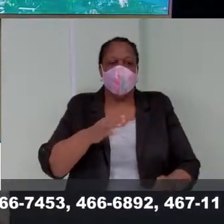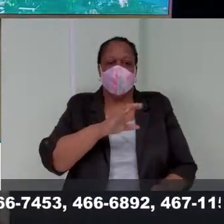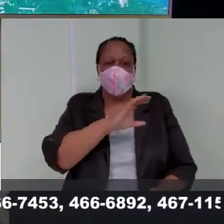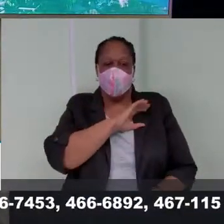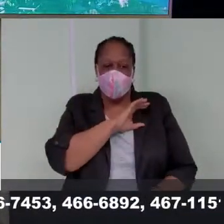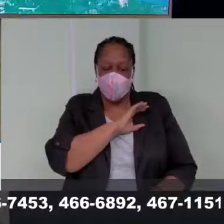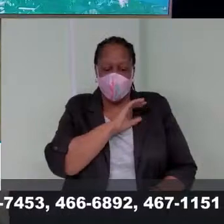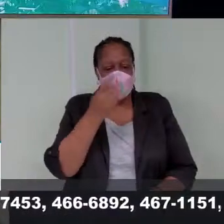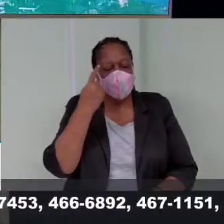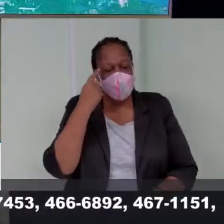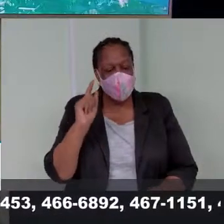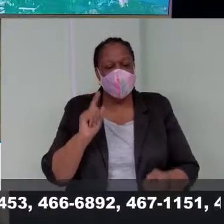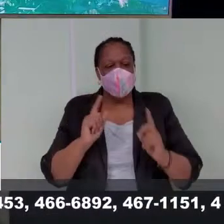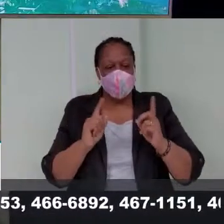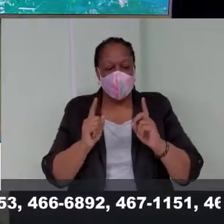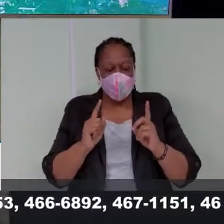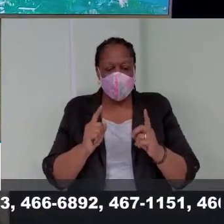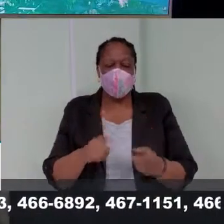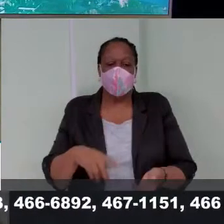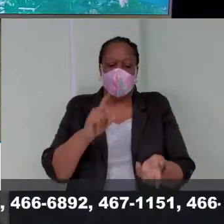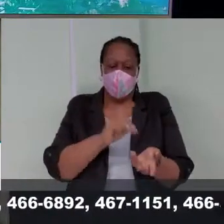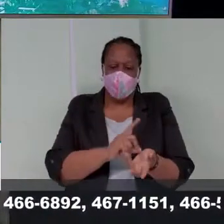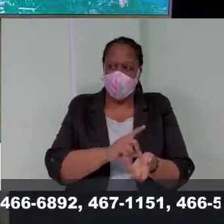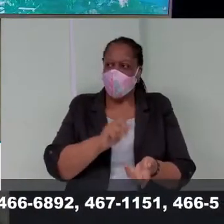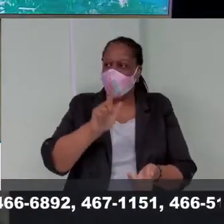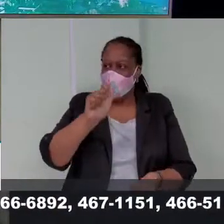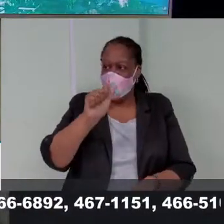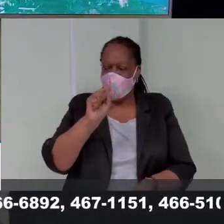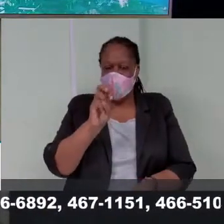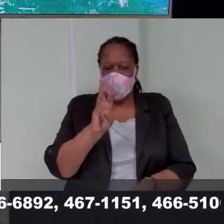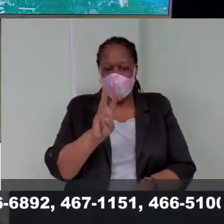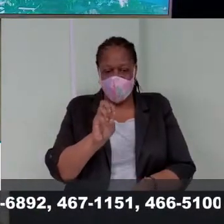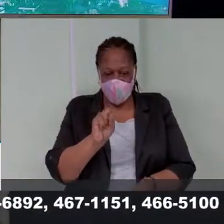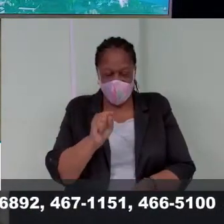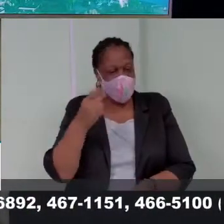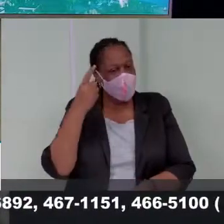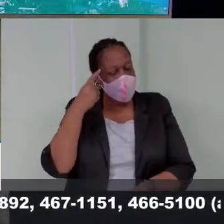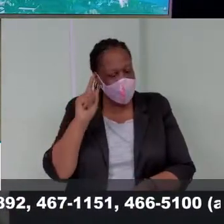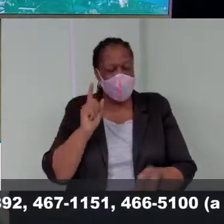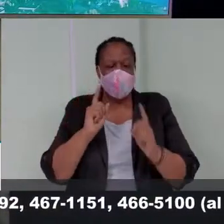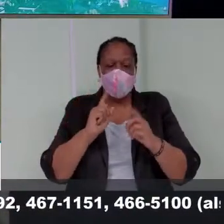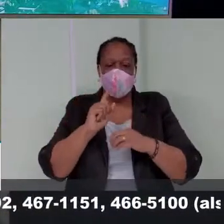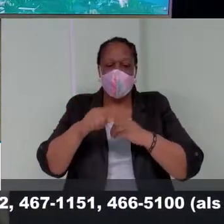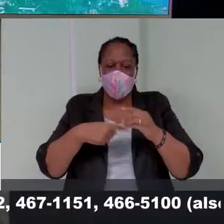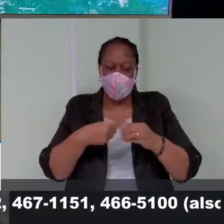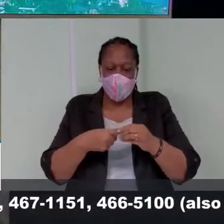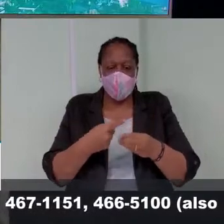his presentation, Dr. Laws, as usual, for her presentation,